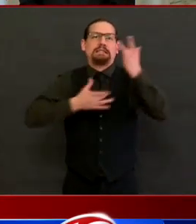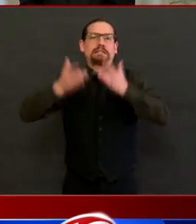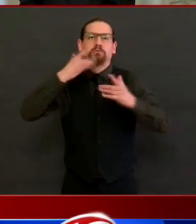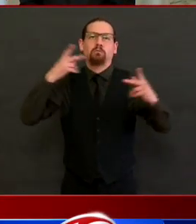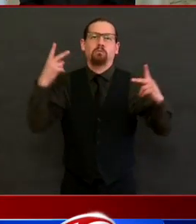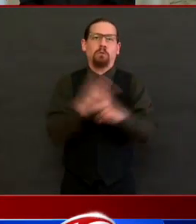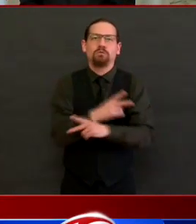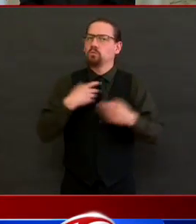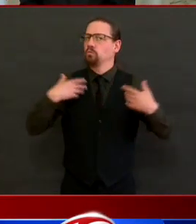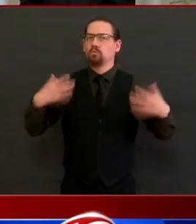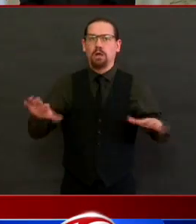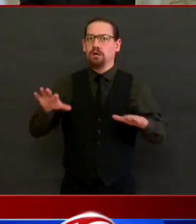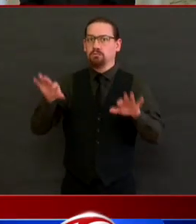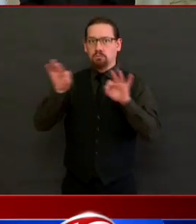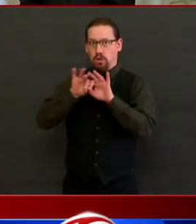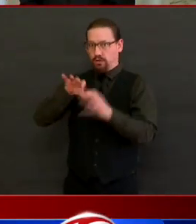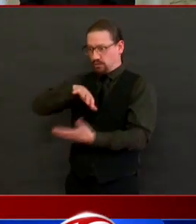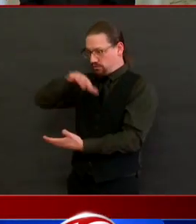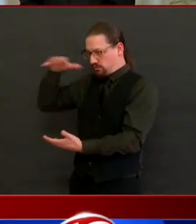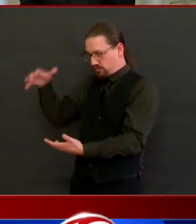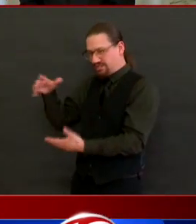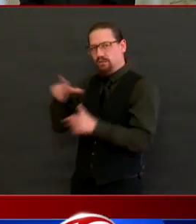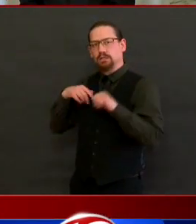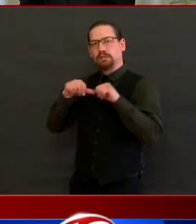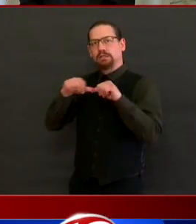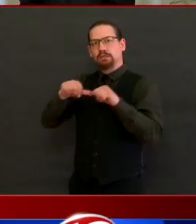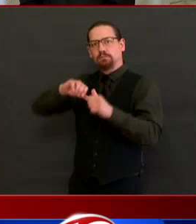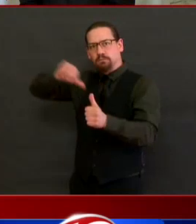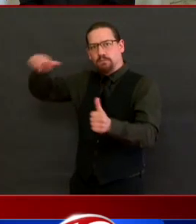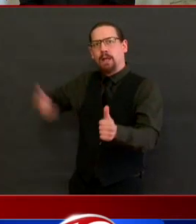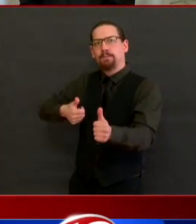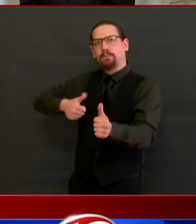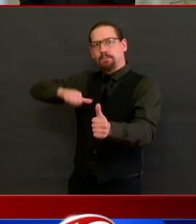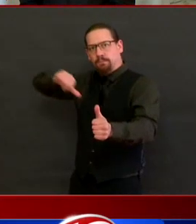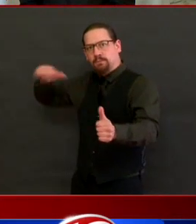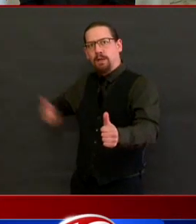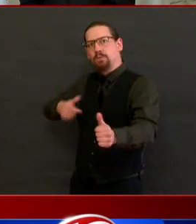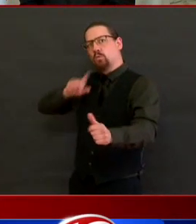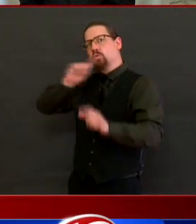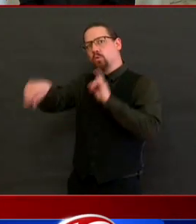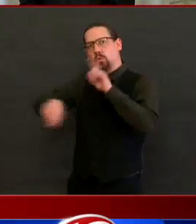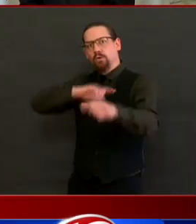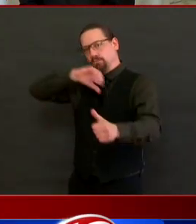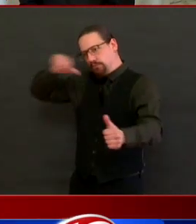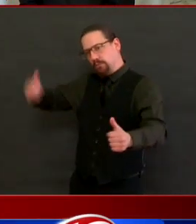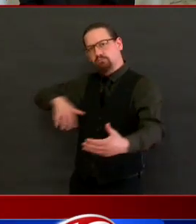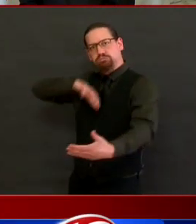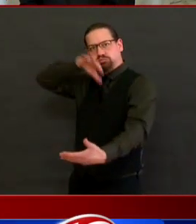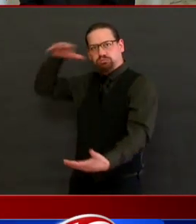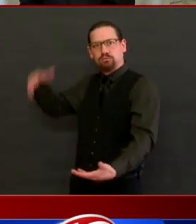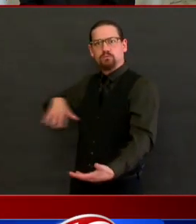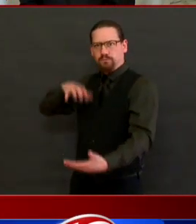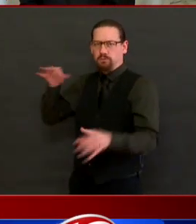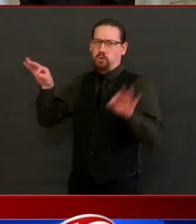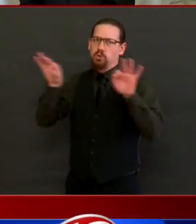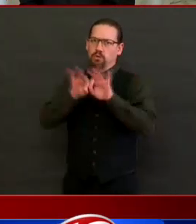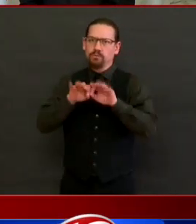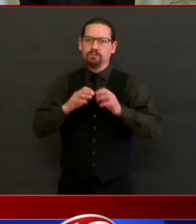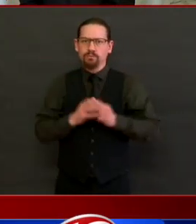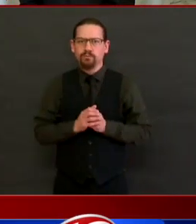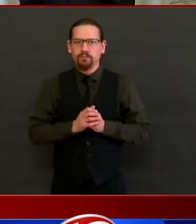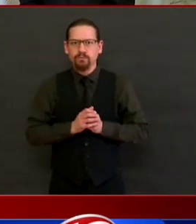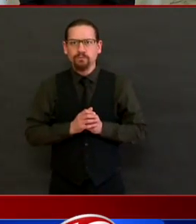it. Yesterday or the day before, there was a question around, what if you live on a border town